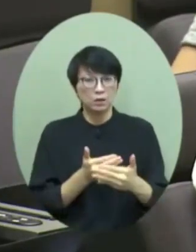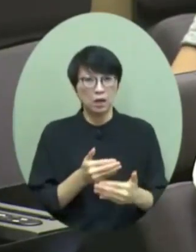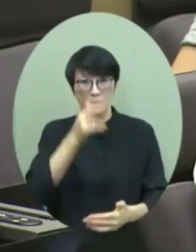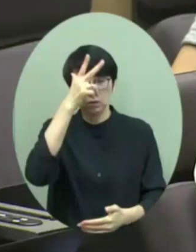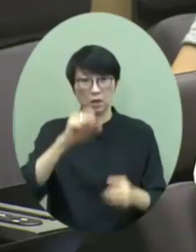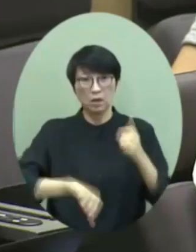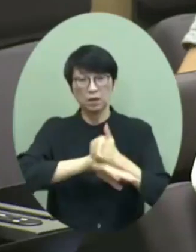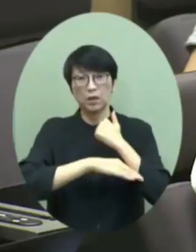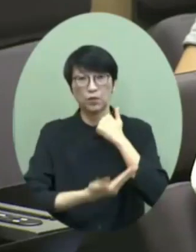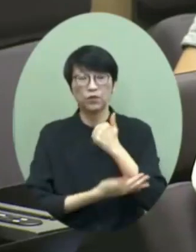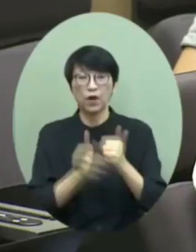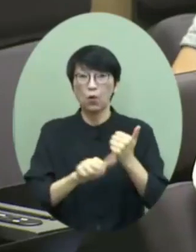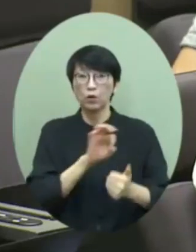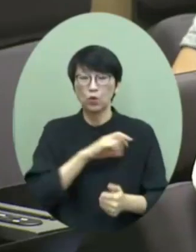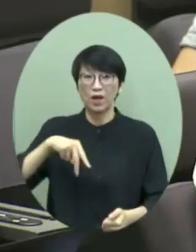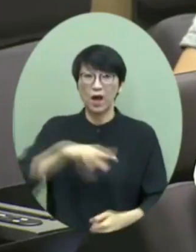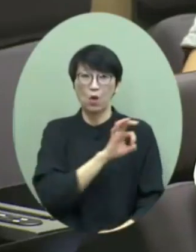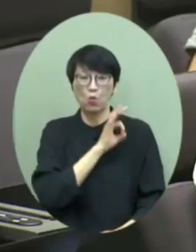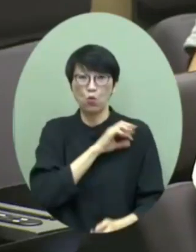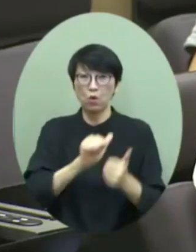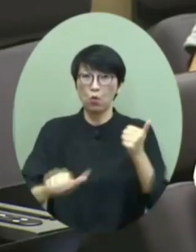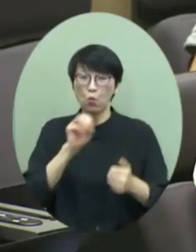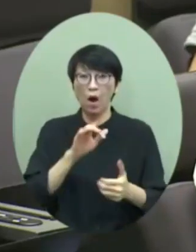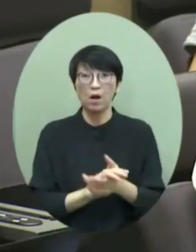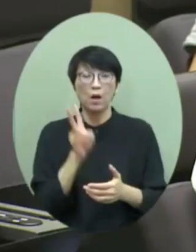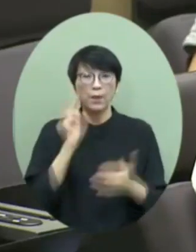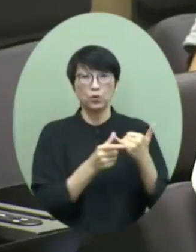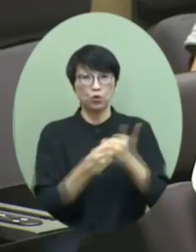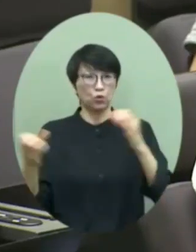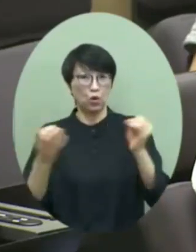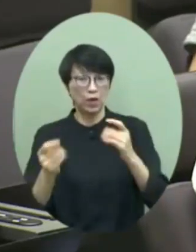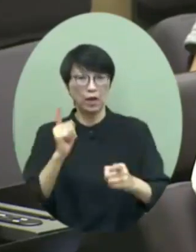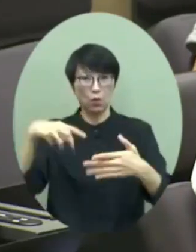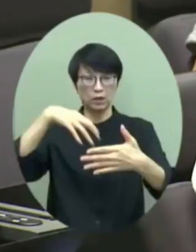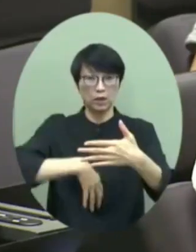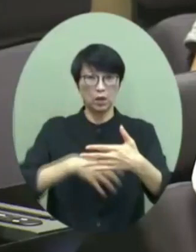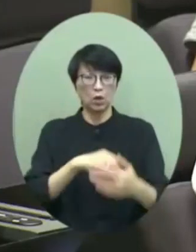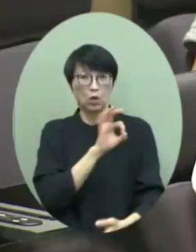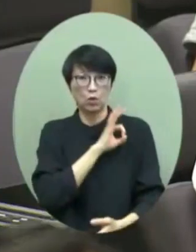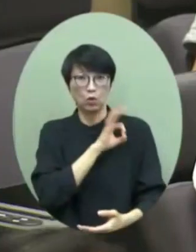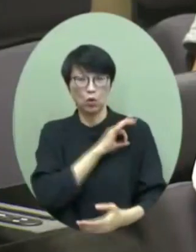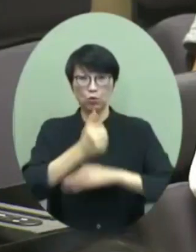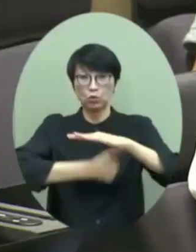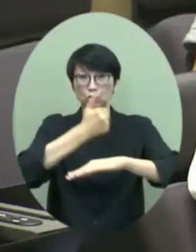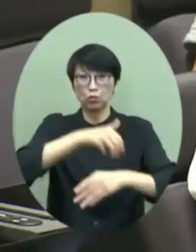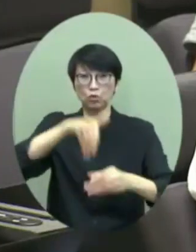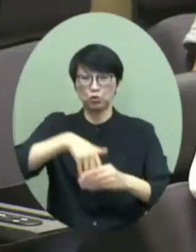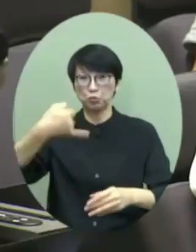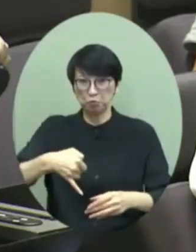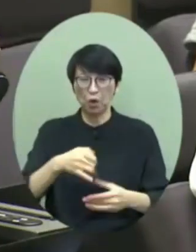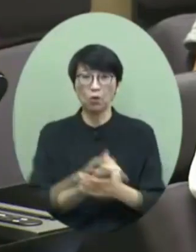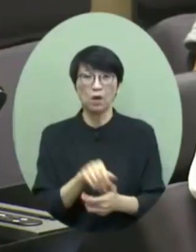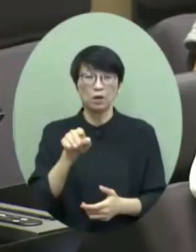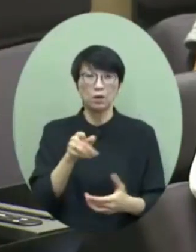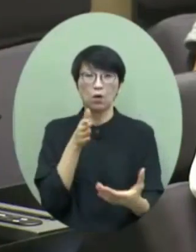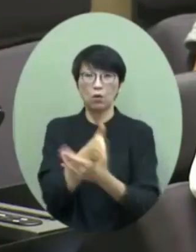Now, even for the legal sector, now members of the Basic Law and members of the Chief Executive are saying that